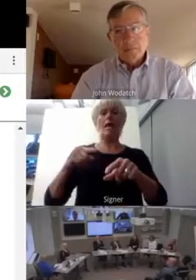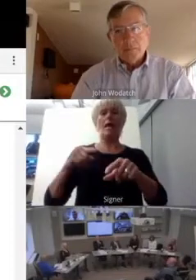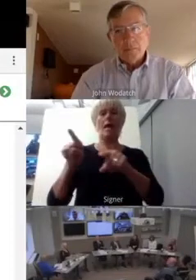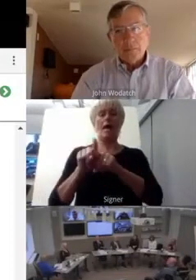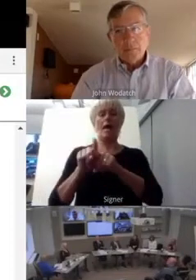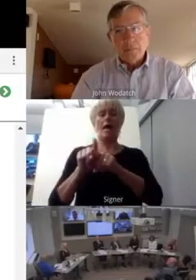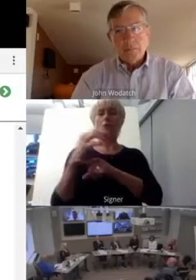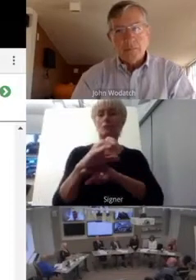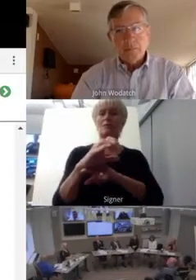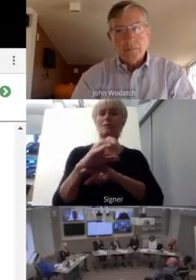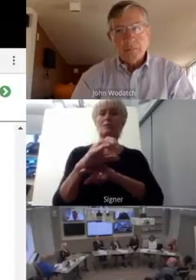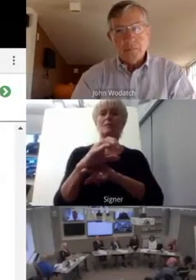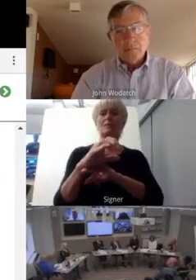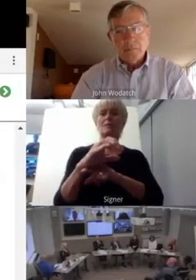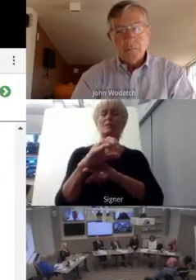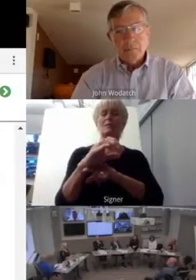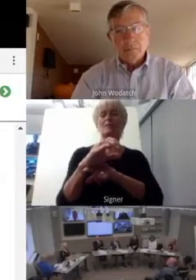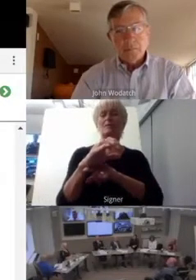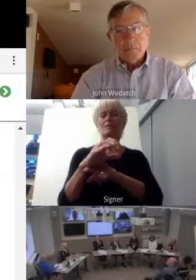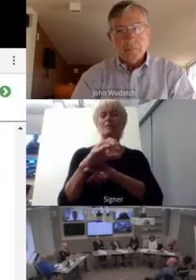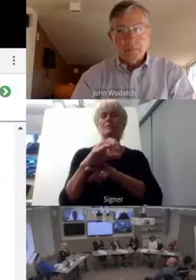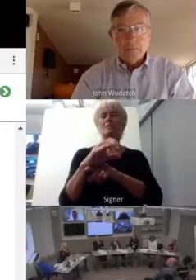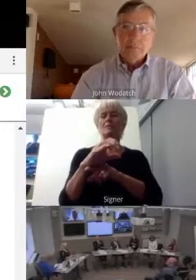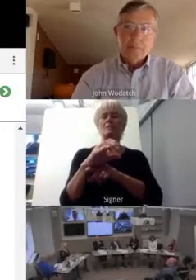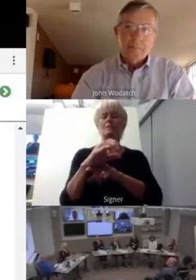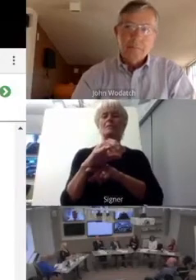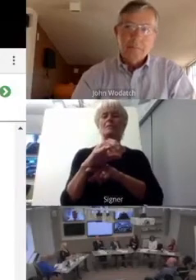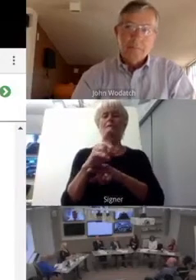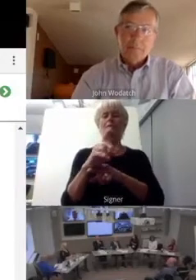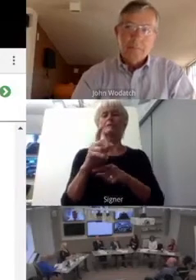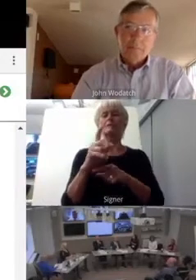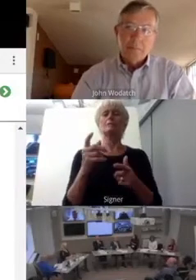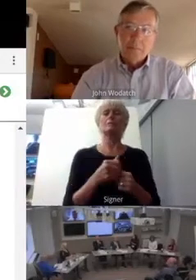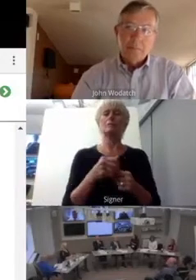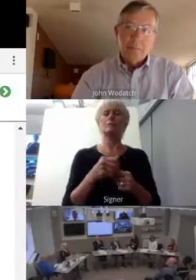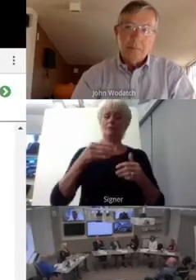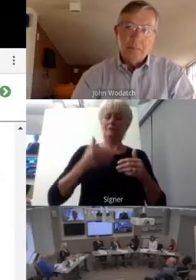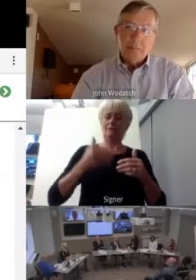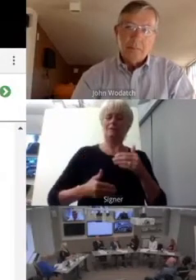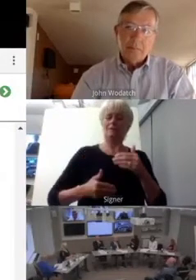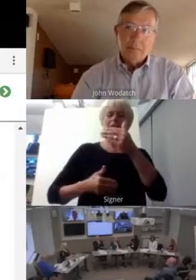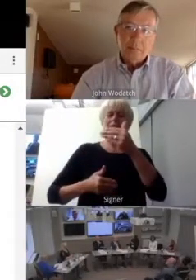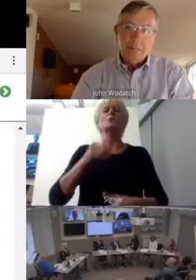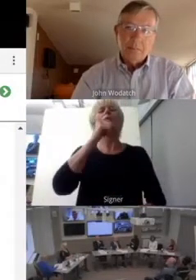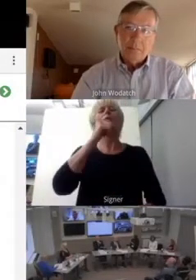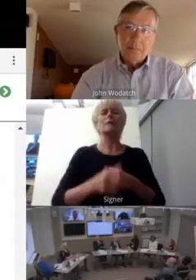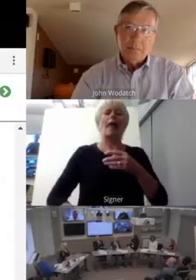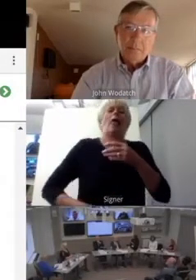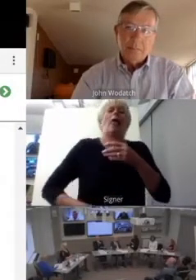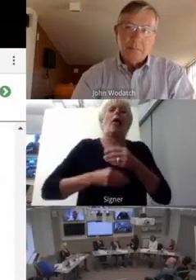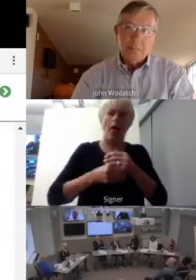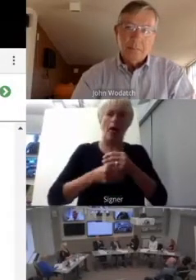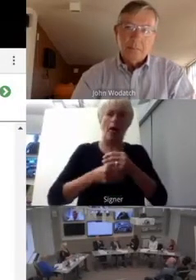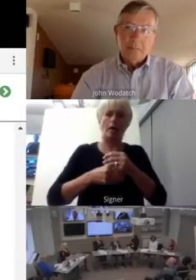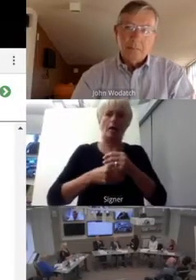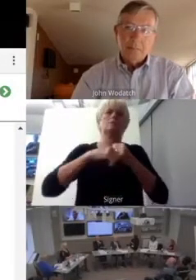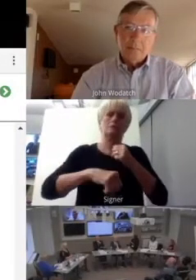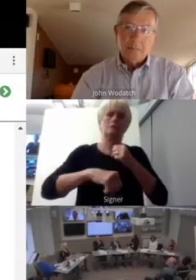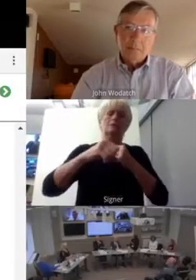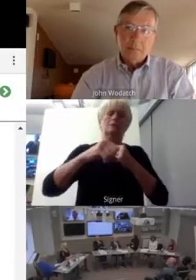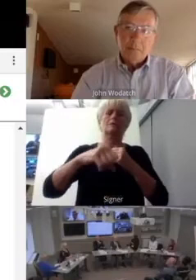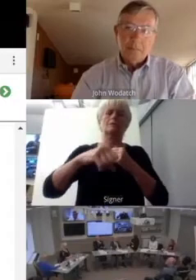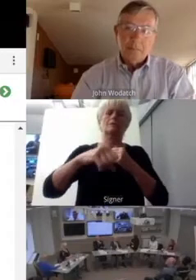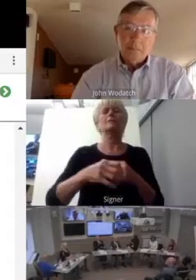adopting the guidelines as enforceable standards, I think doesn't add much to the process. In our case, Department of Justice